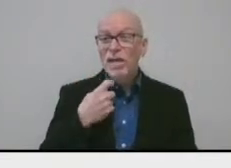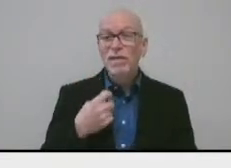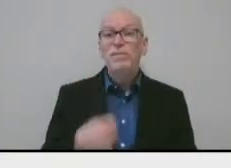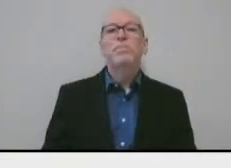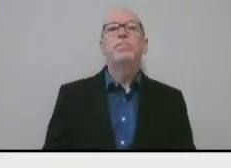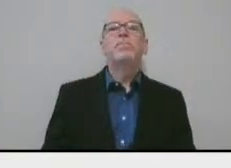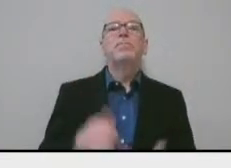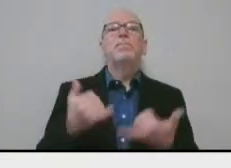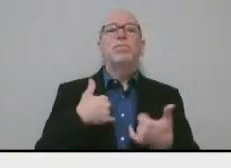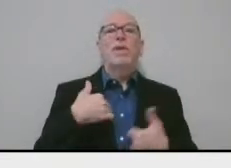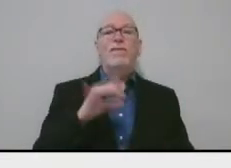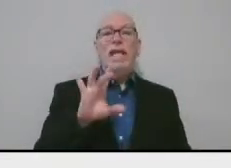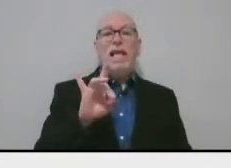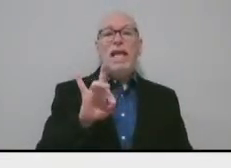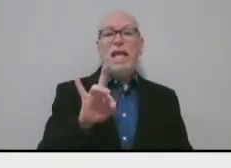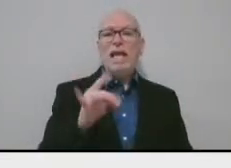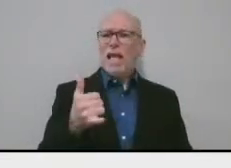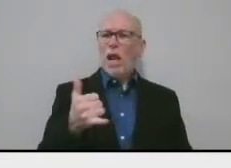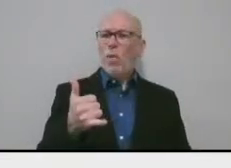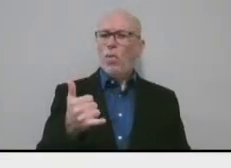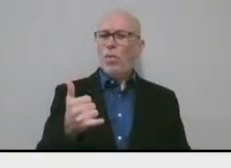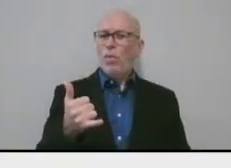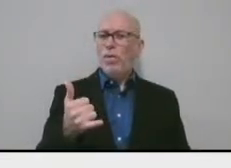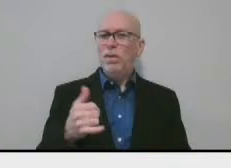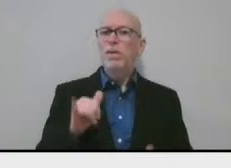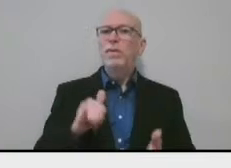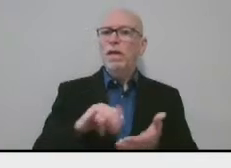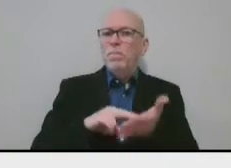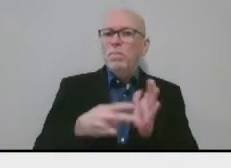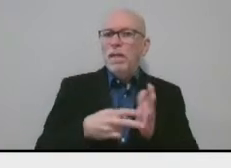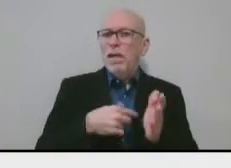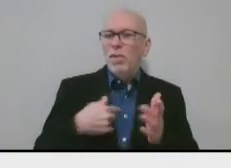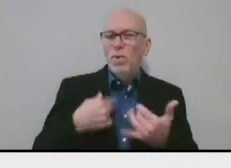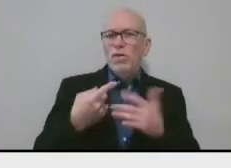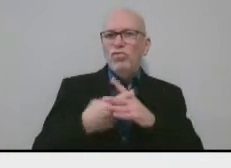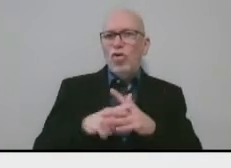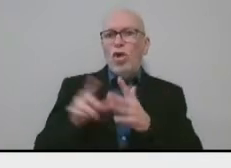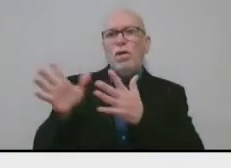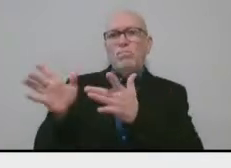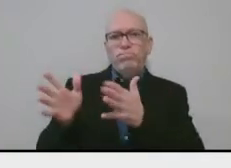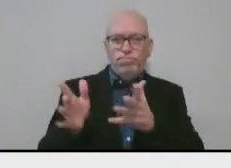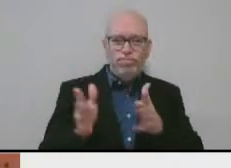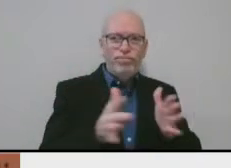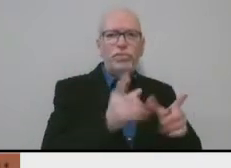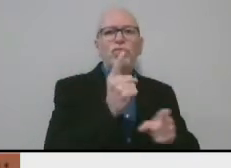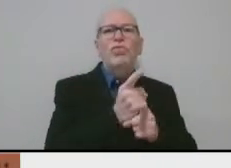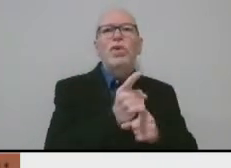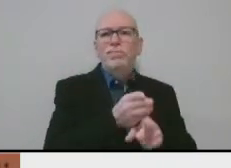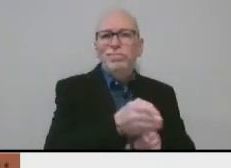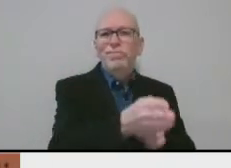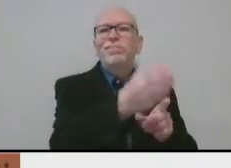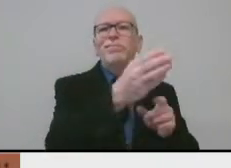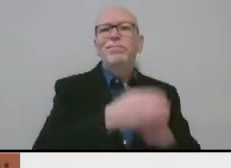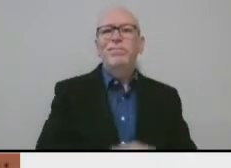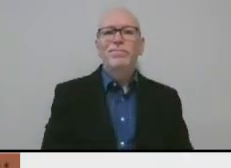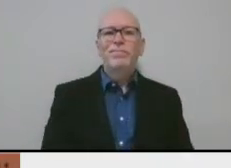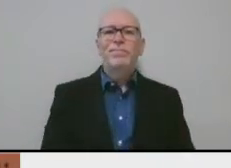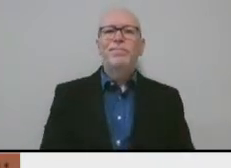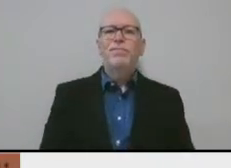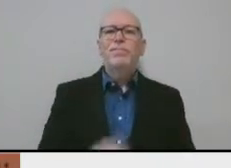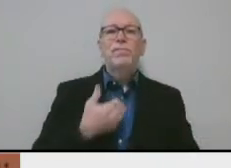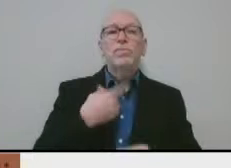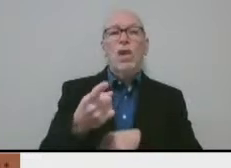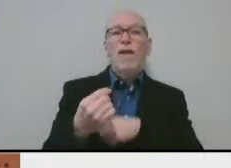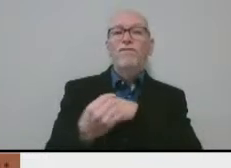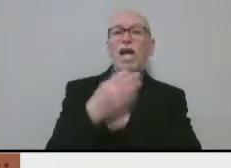8 counties in yellow this week. This signals that we are starting to move in the right direction. Our advisory map, which indicates